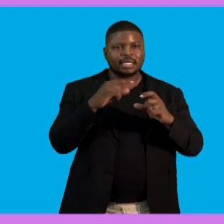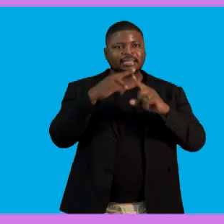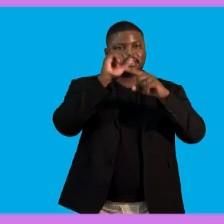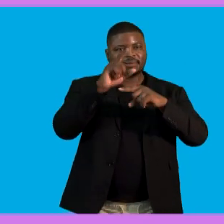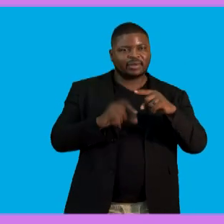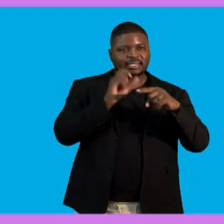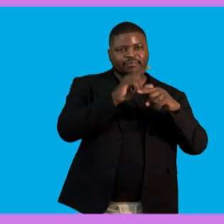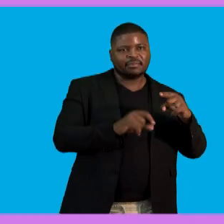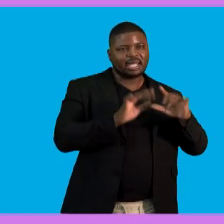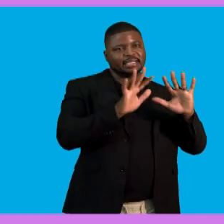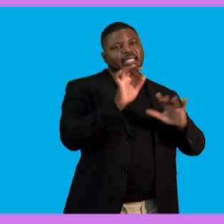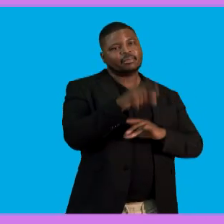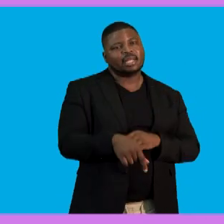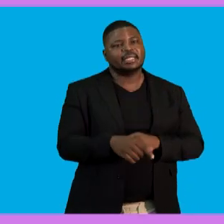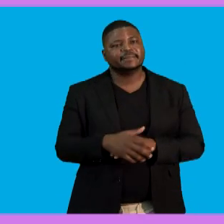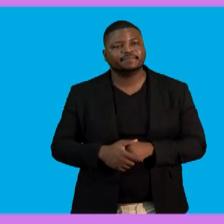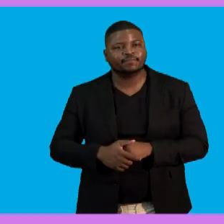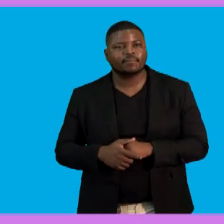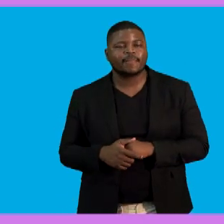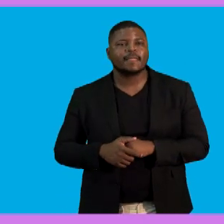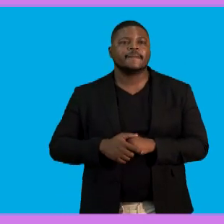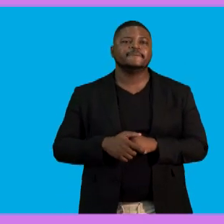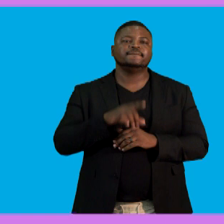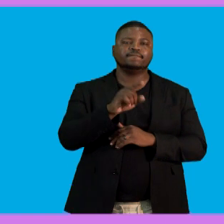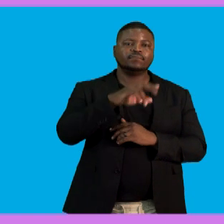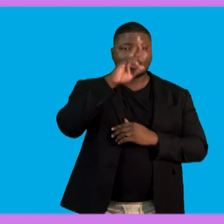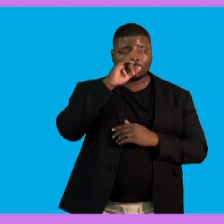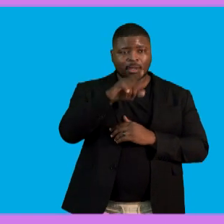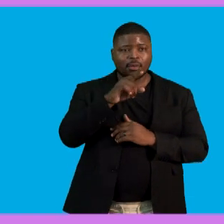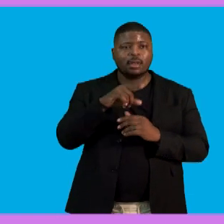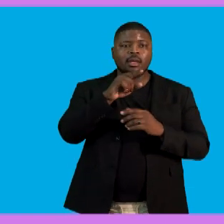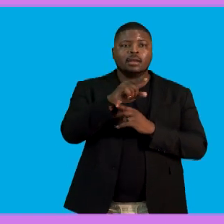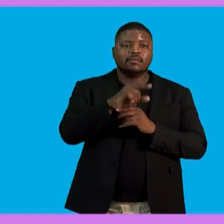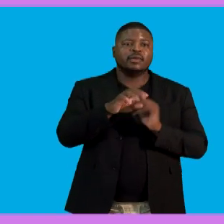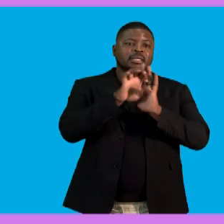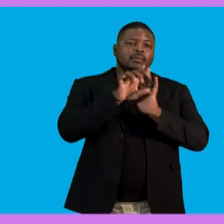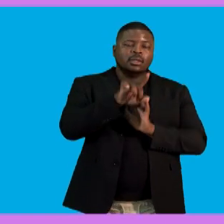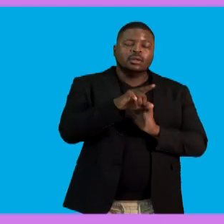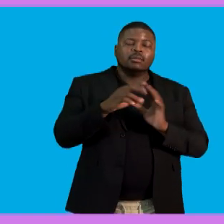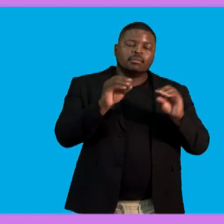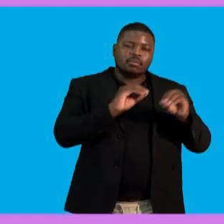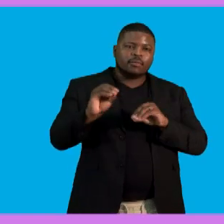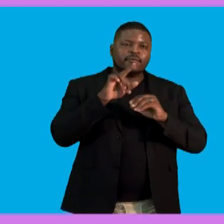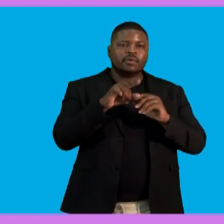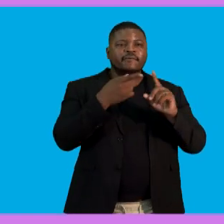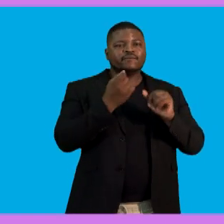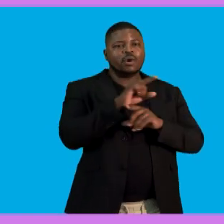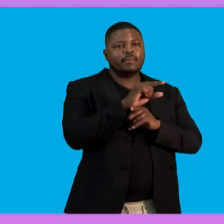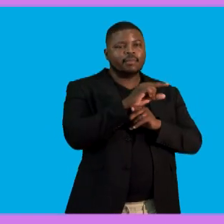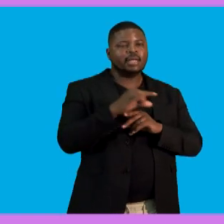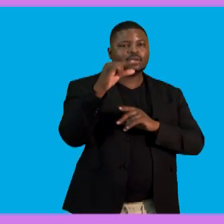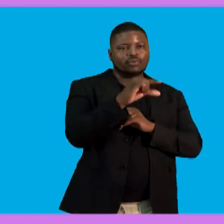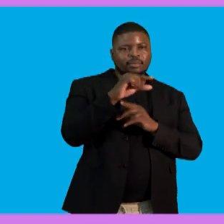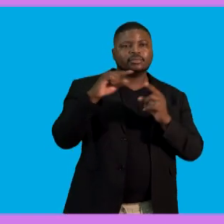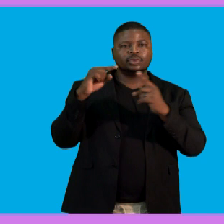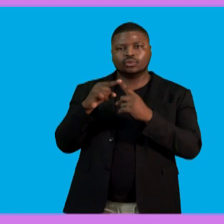we're converting from a bigger unit to a smaller unit, you multiply by the conversion factor. An example would be if you move from grams to milligrams.